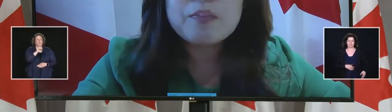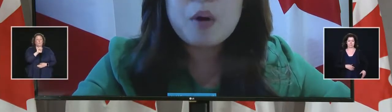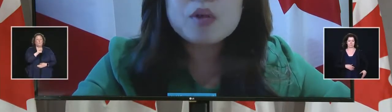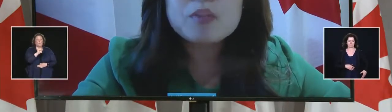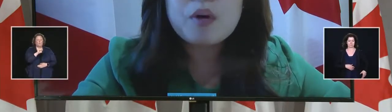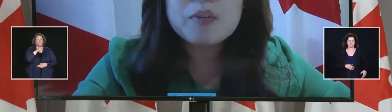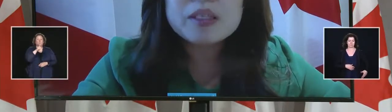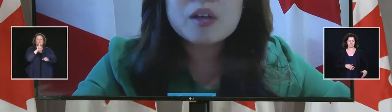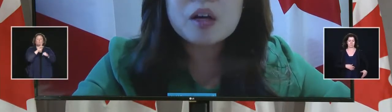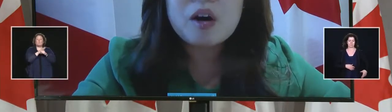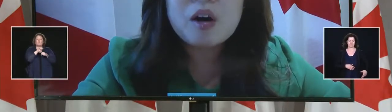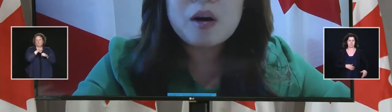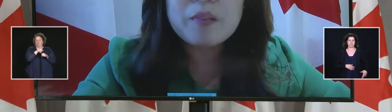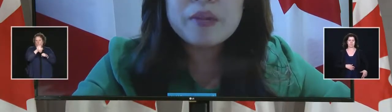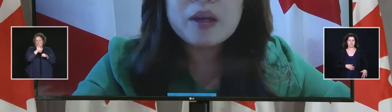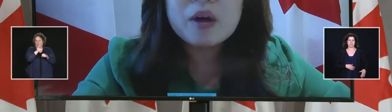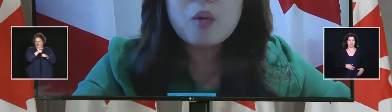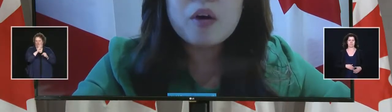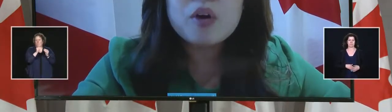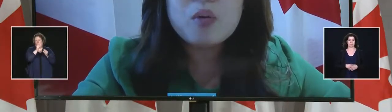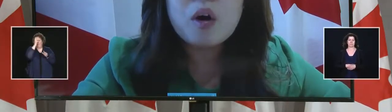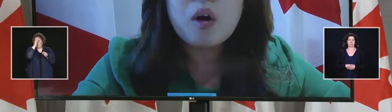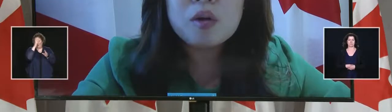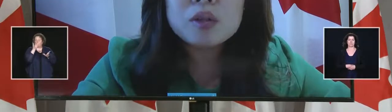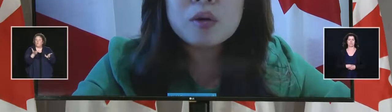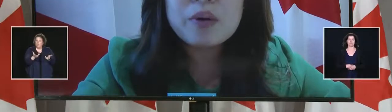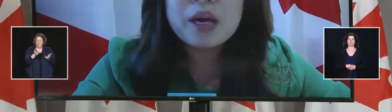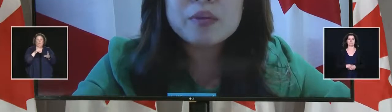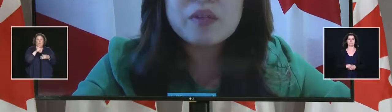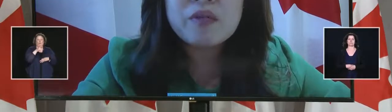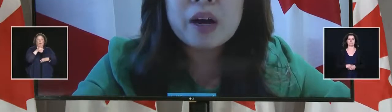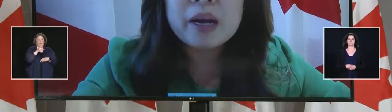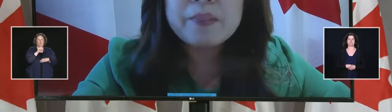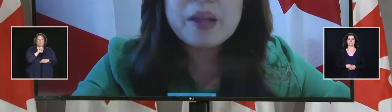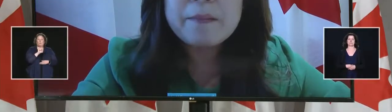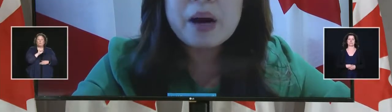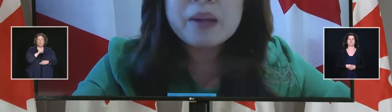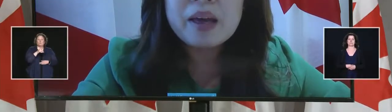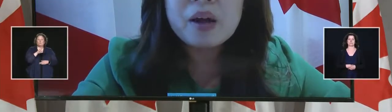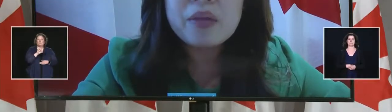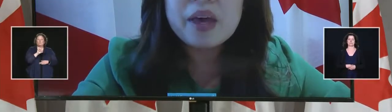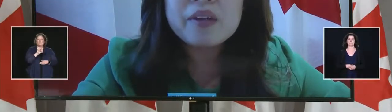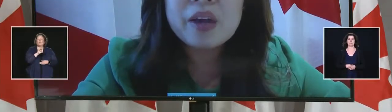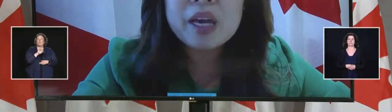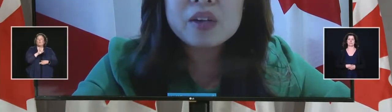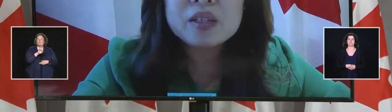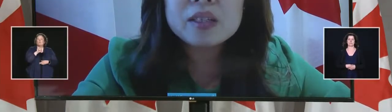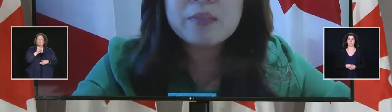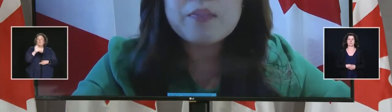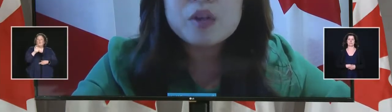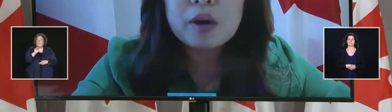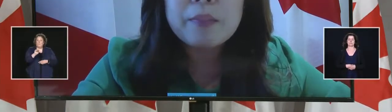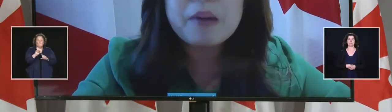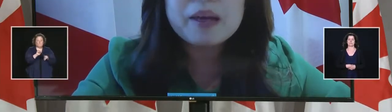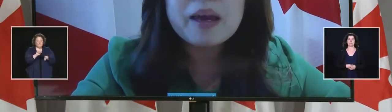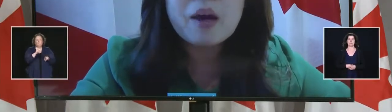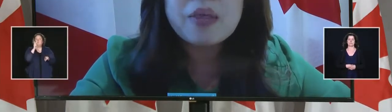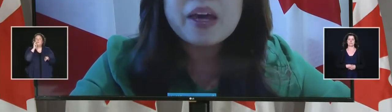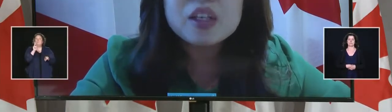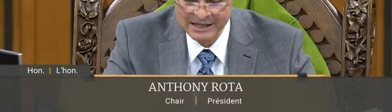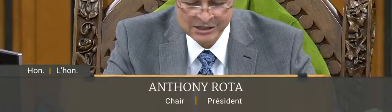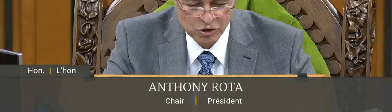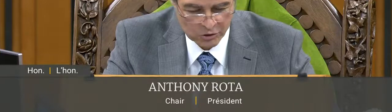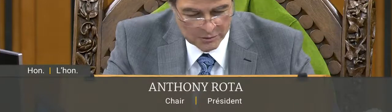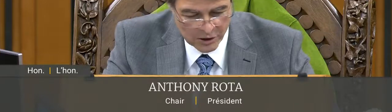visit postpromise.com, where you will also be able to find public health agency, public